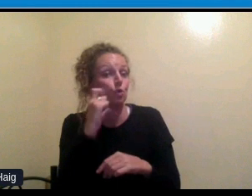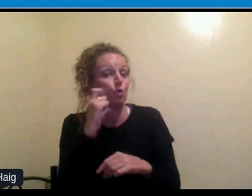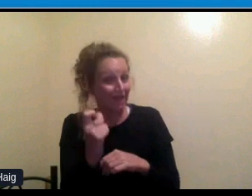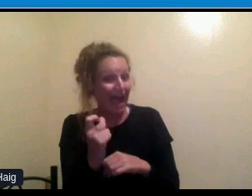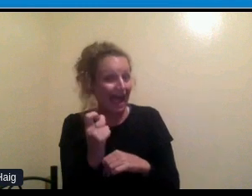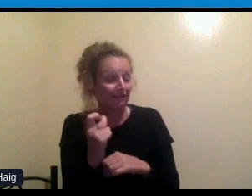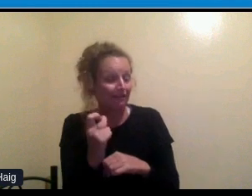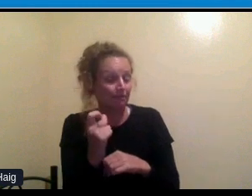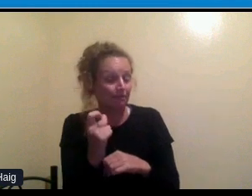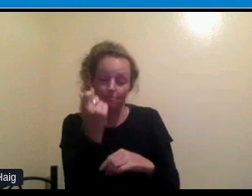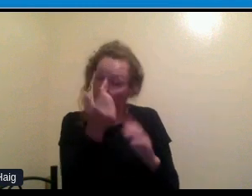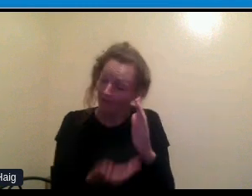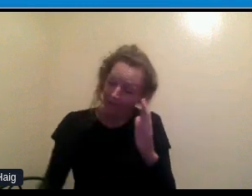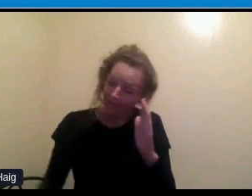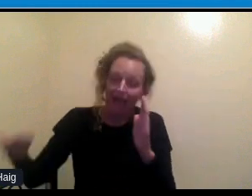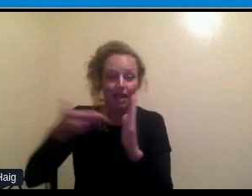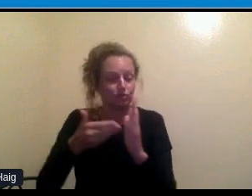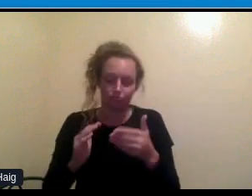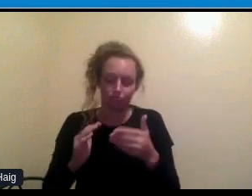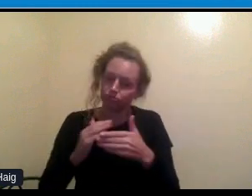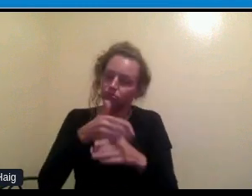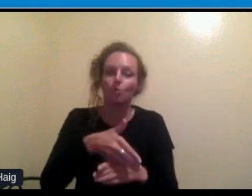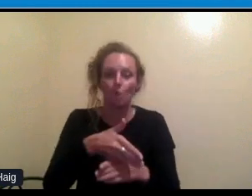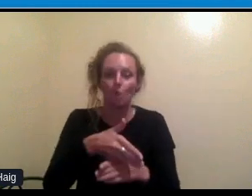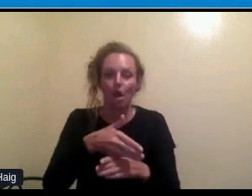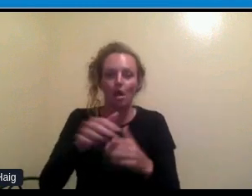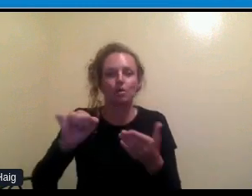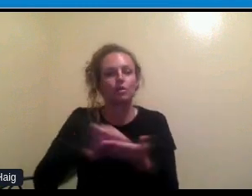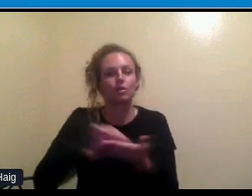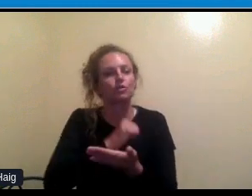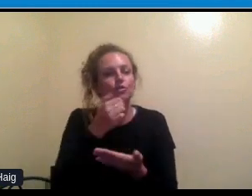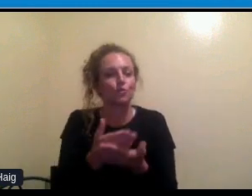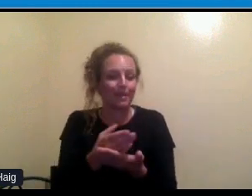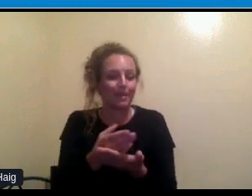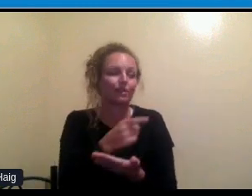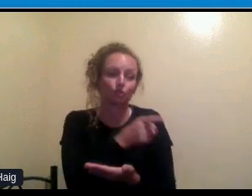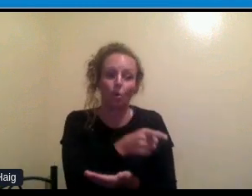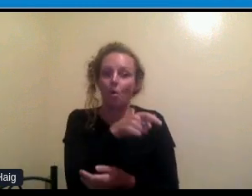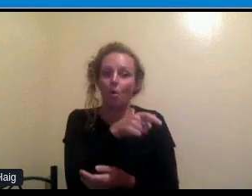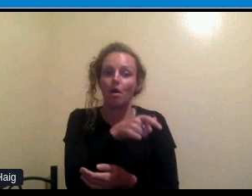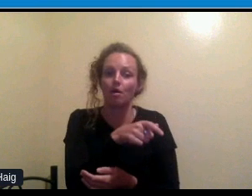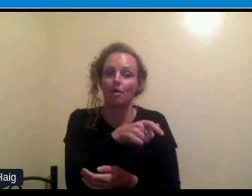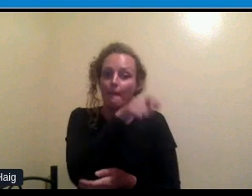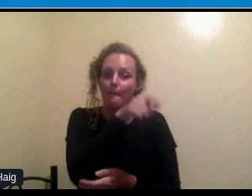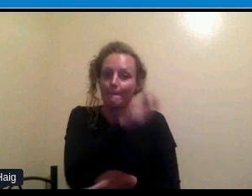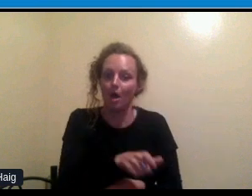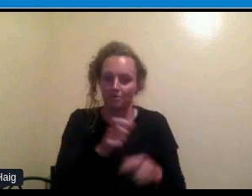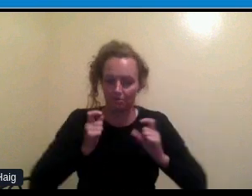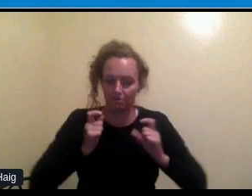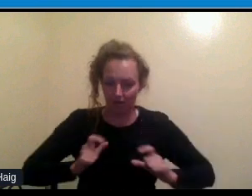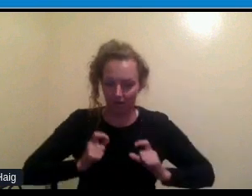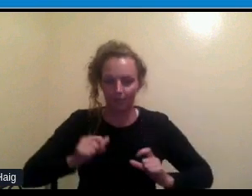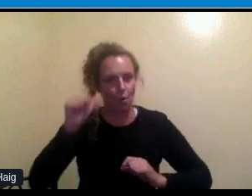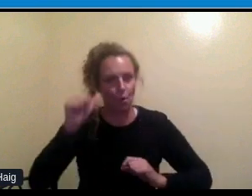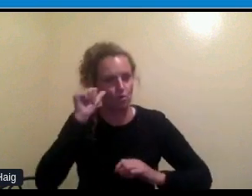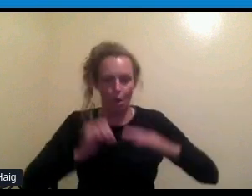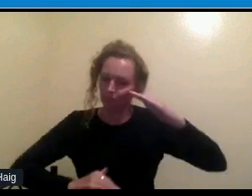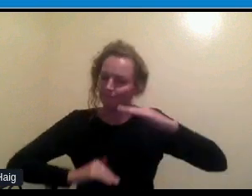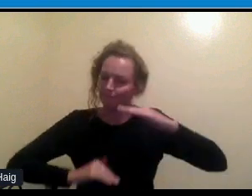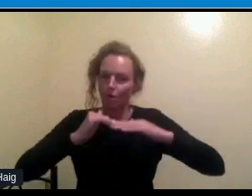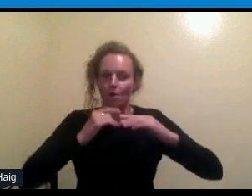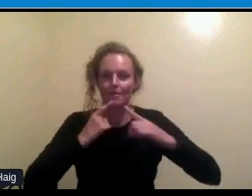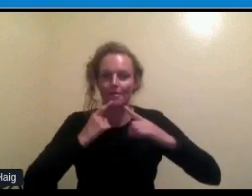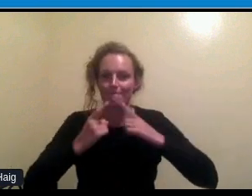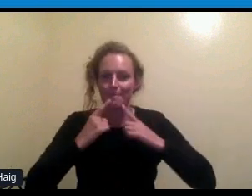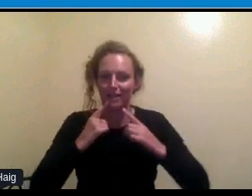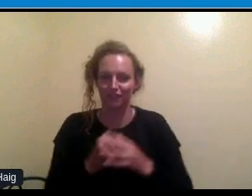to them, but actually takes maybe half an hour of your day. So there's that kind of softer side, I think, to this side of things. So thank you for covering that, Jacob,